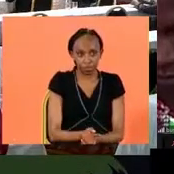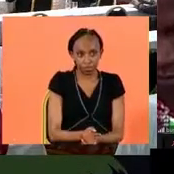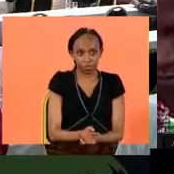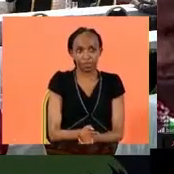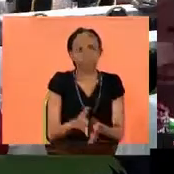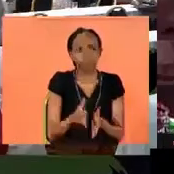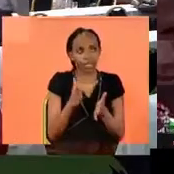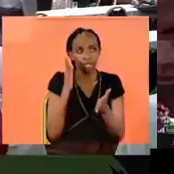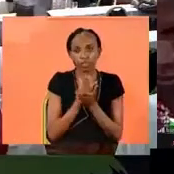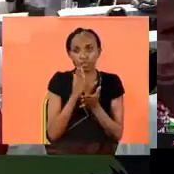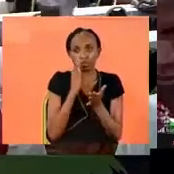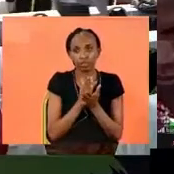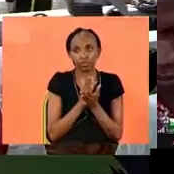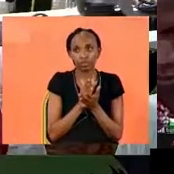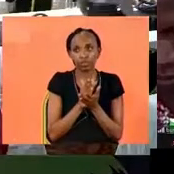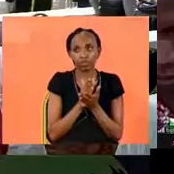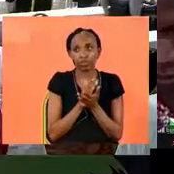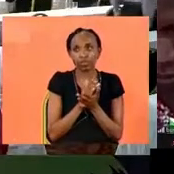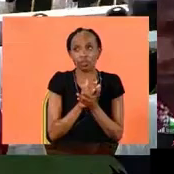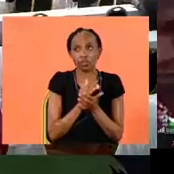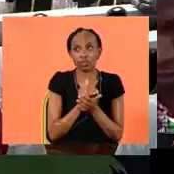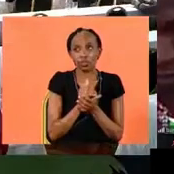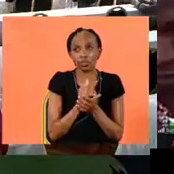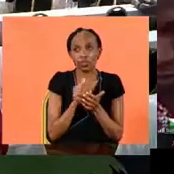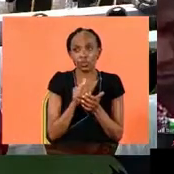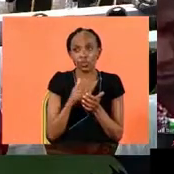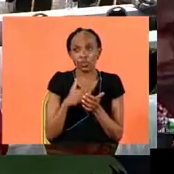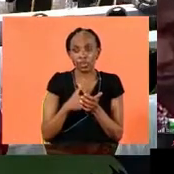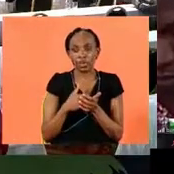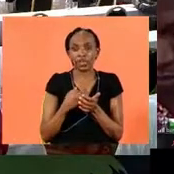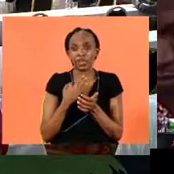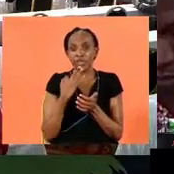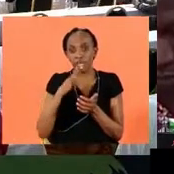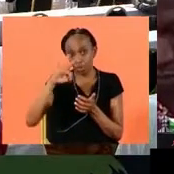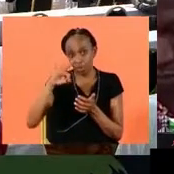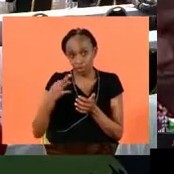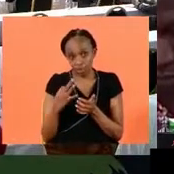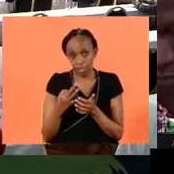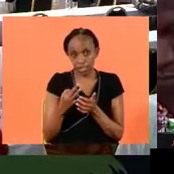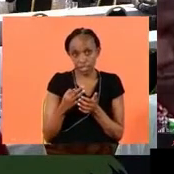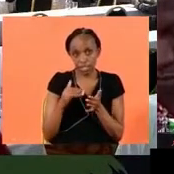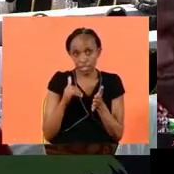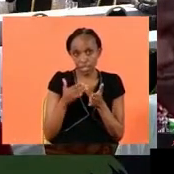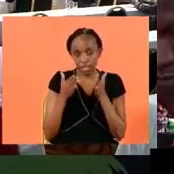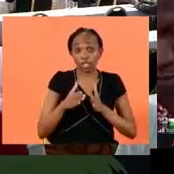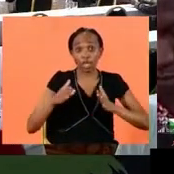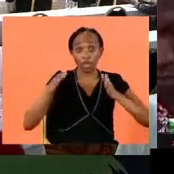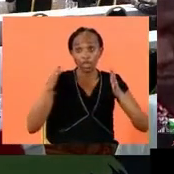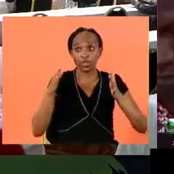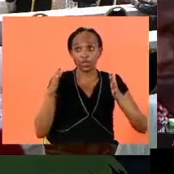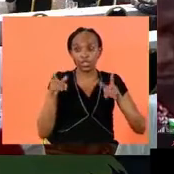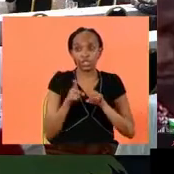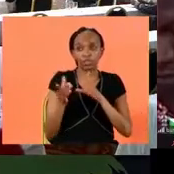so they are actually born with a 300,000 debt burden. This is quite a huge as